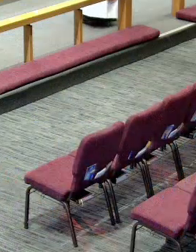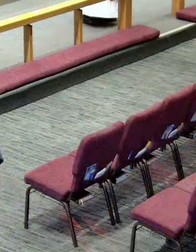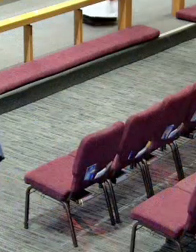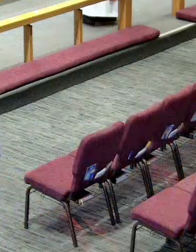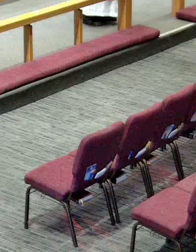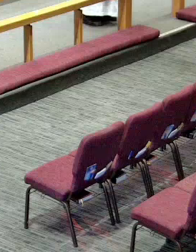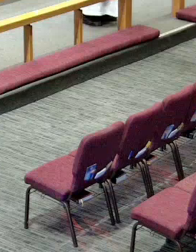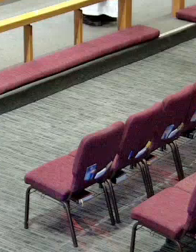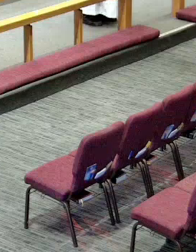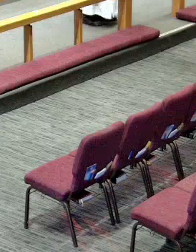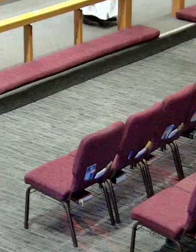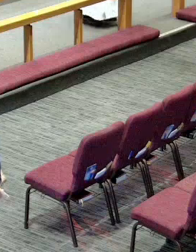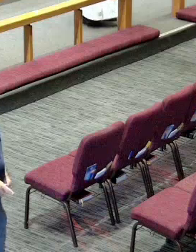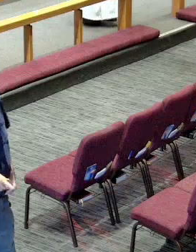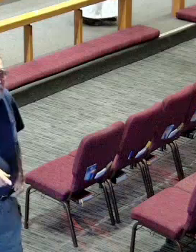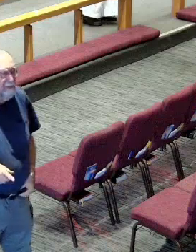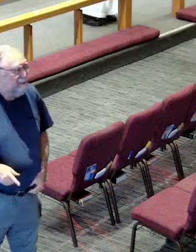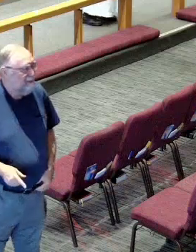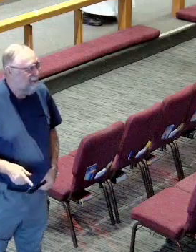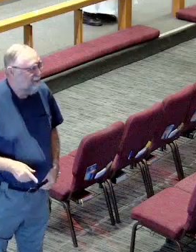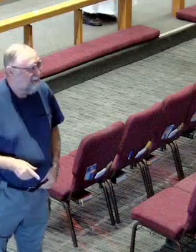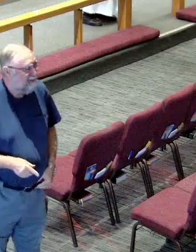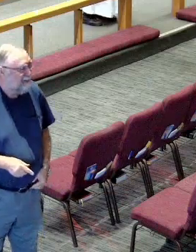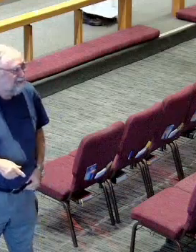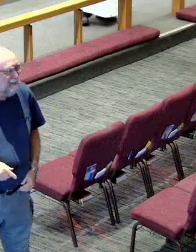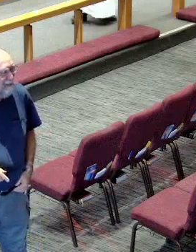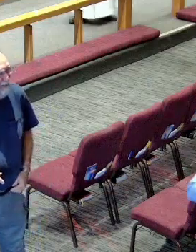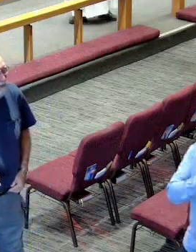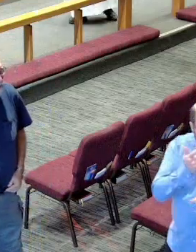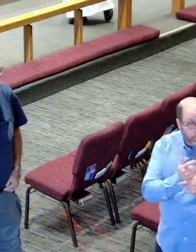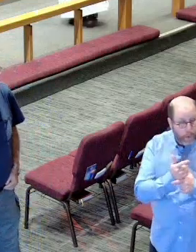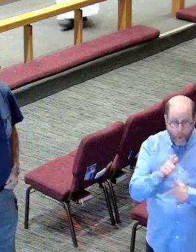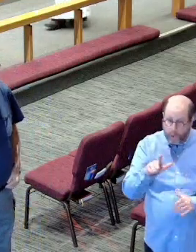Luther wrote this song for all of us. So. Sing out loud.